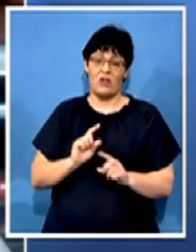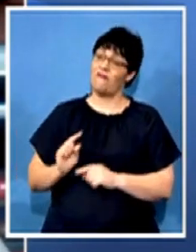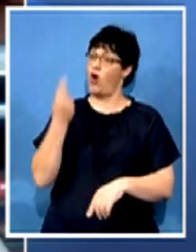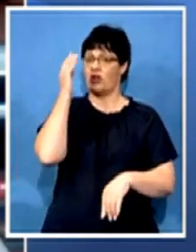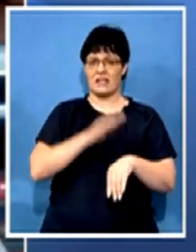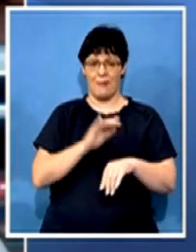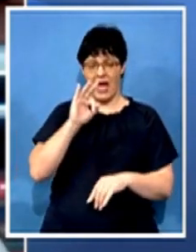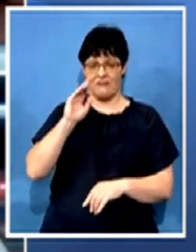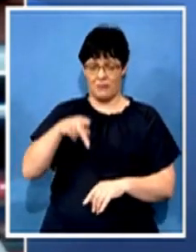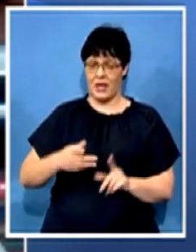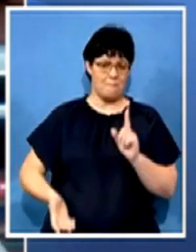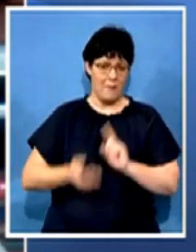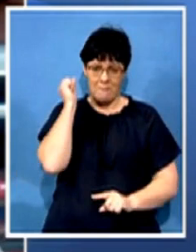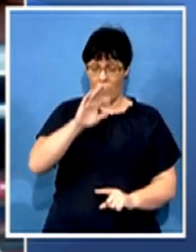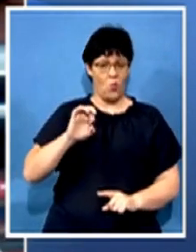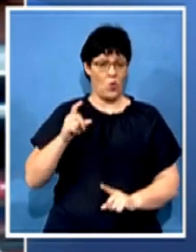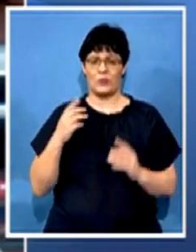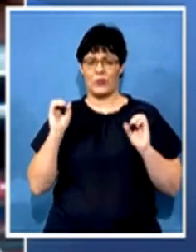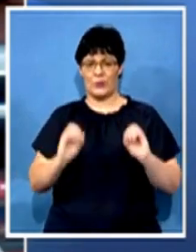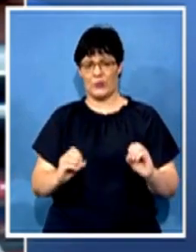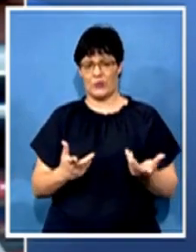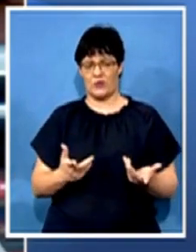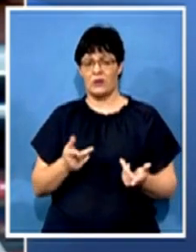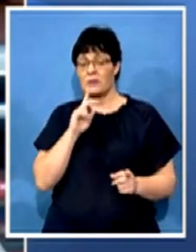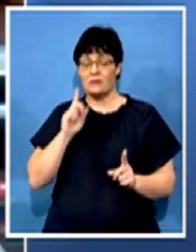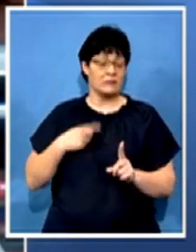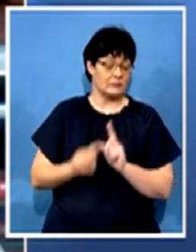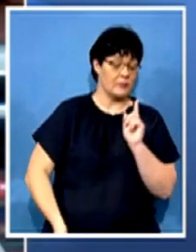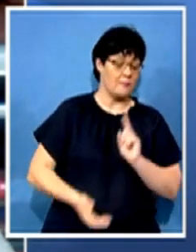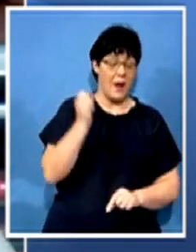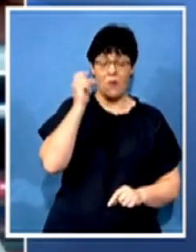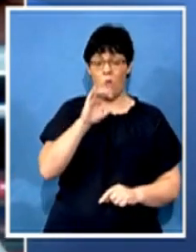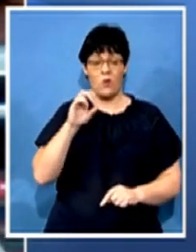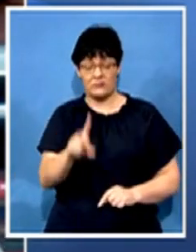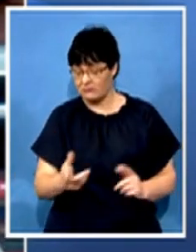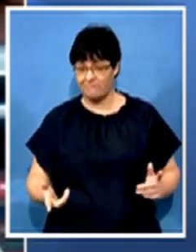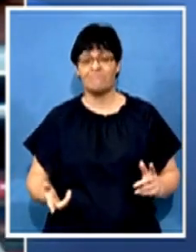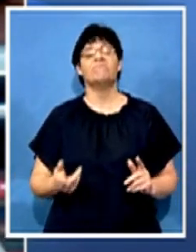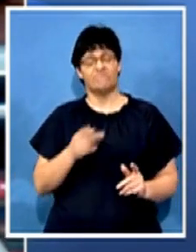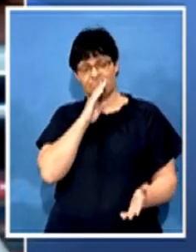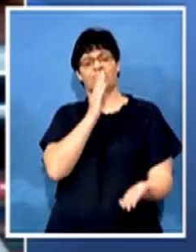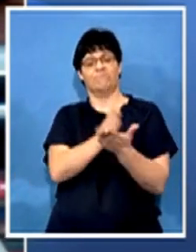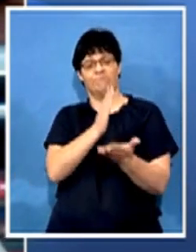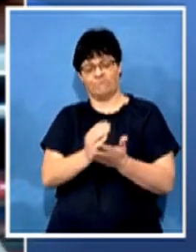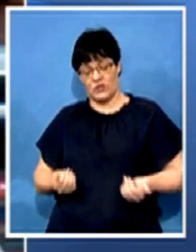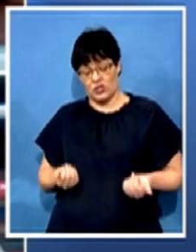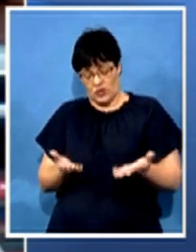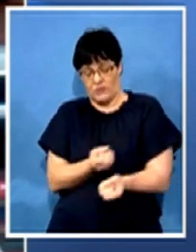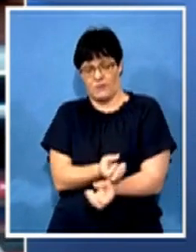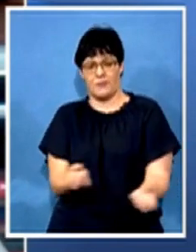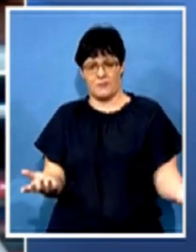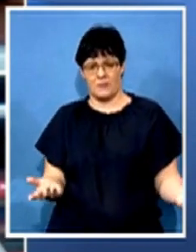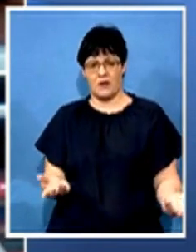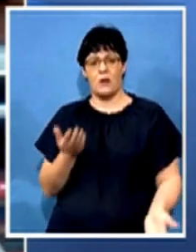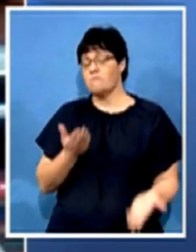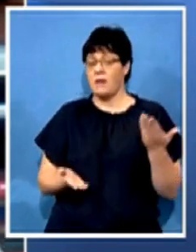it means that once it got the ward, it made sure that it delivers the services. Of course, they might not be where we want them to be, but it has